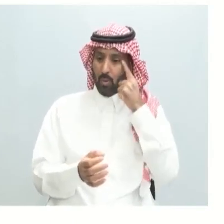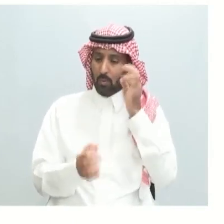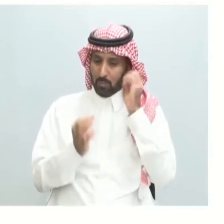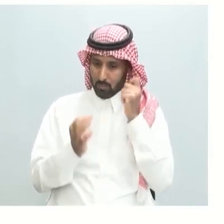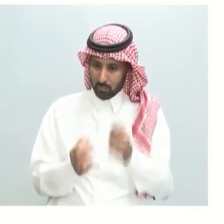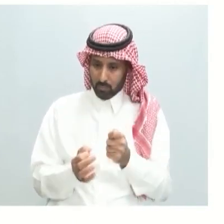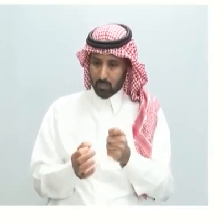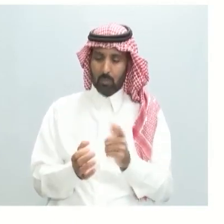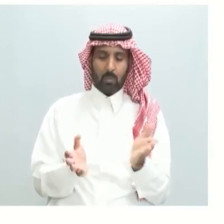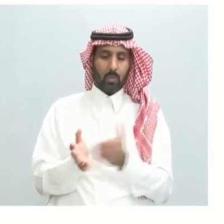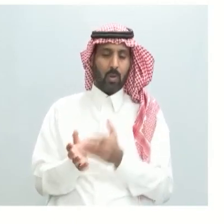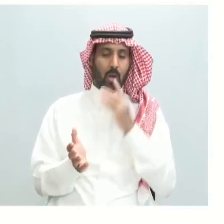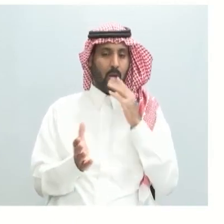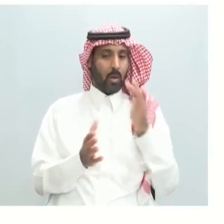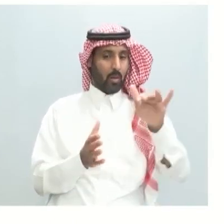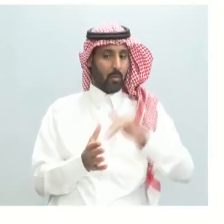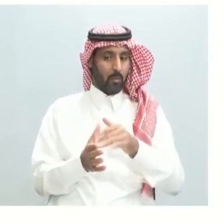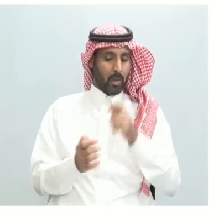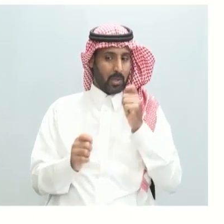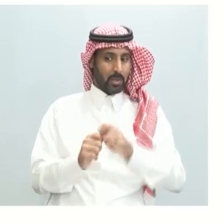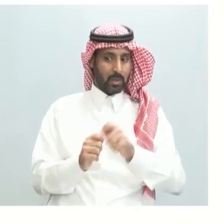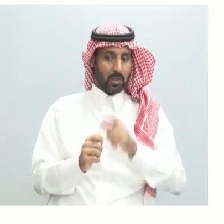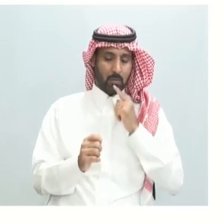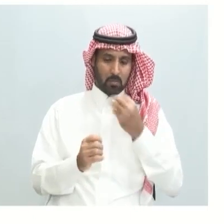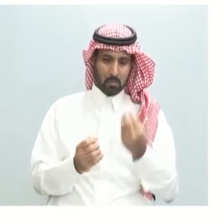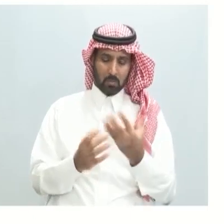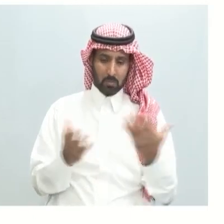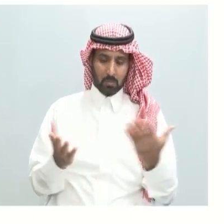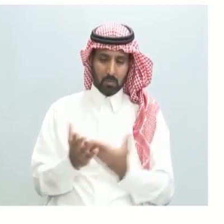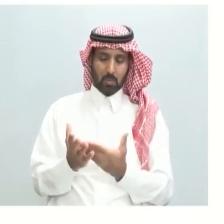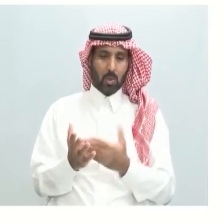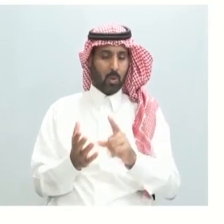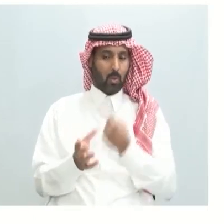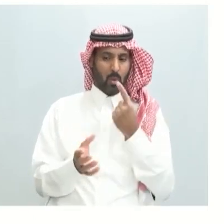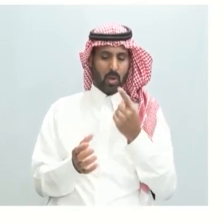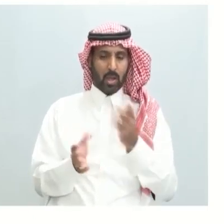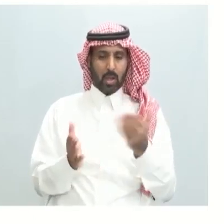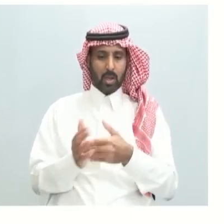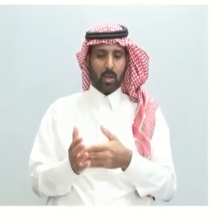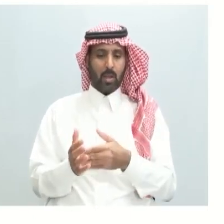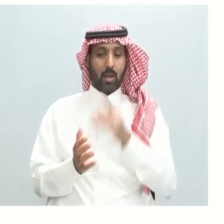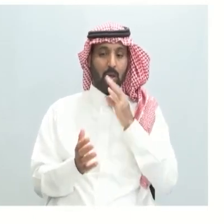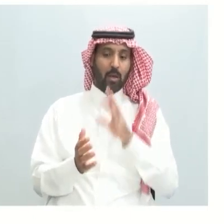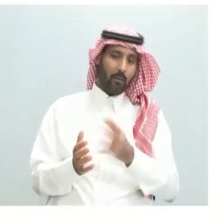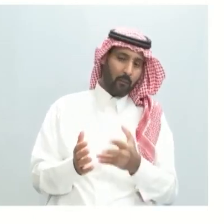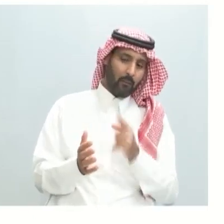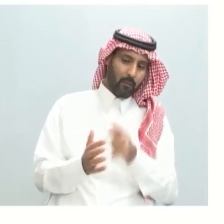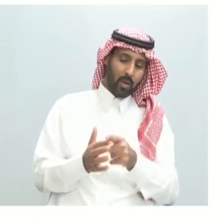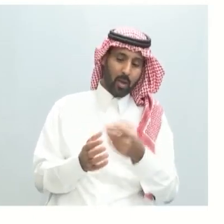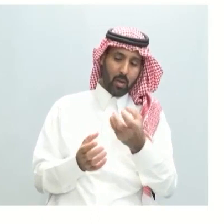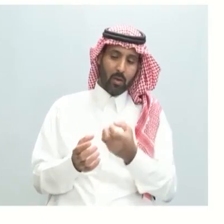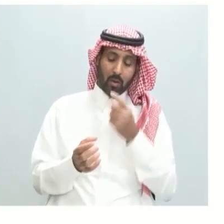original, become or make something narrower at one end, have